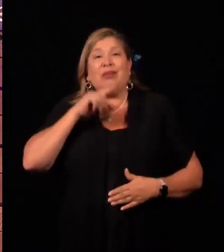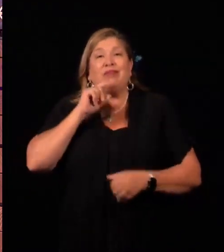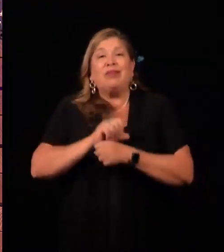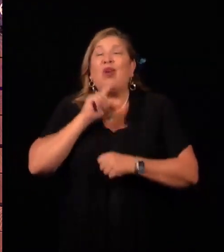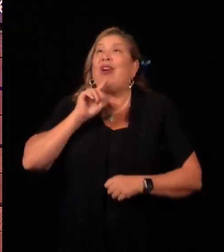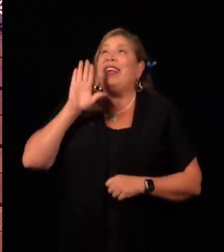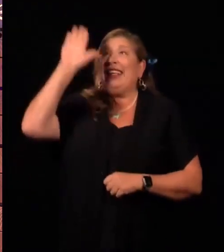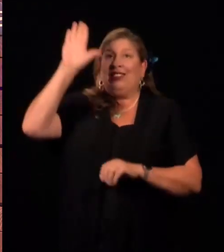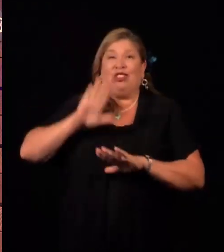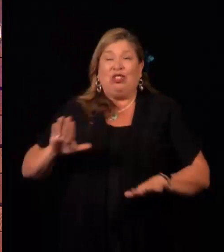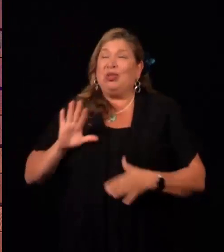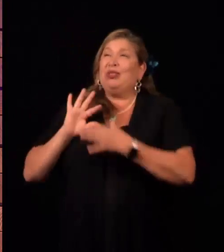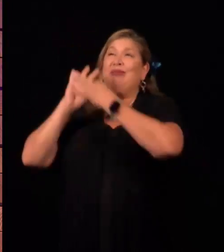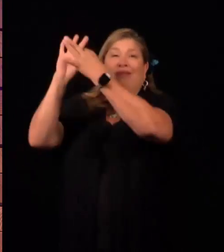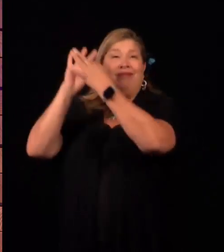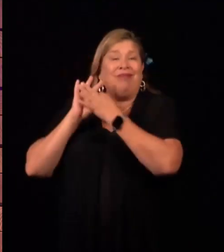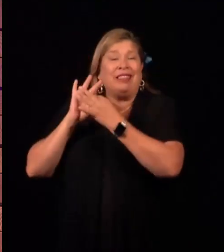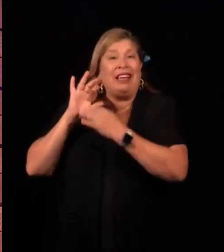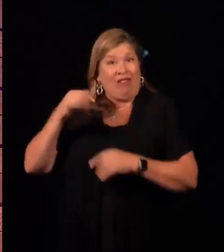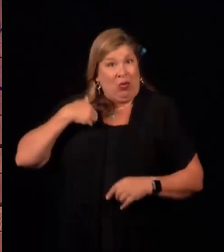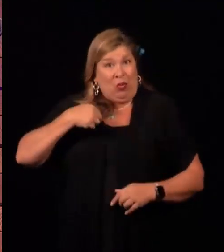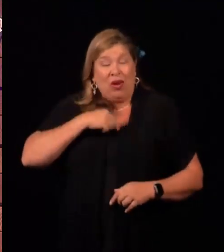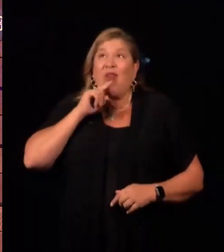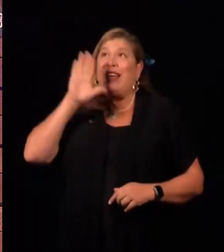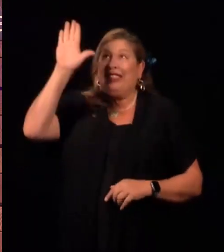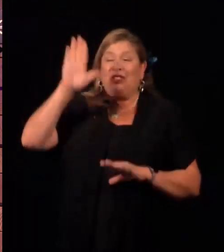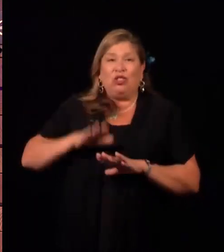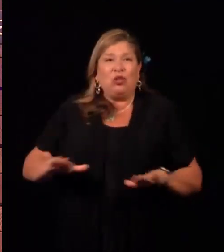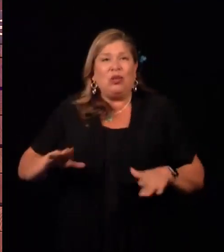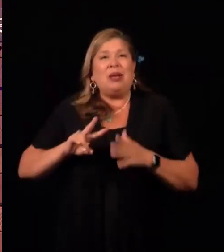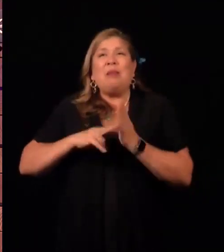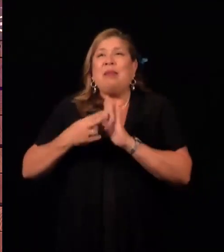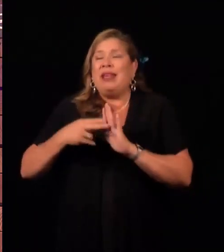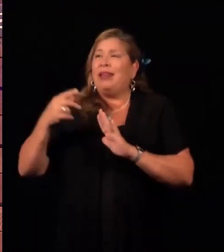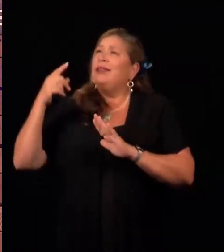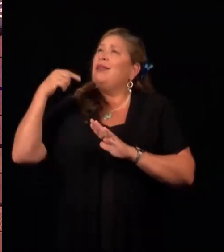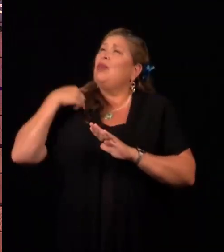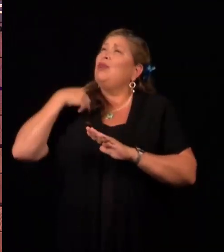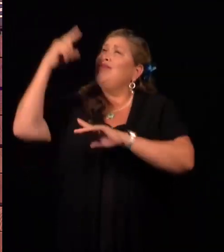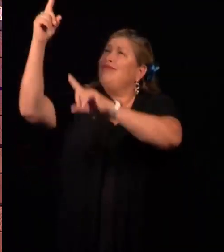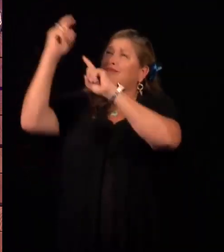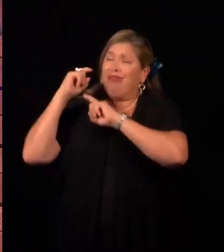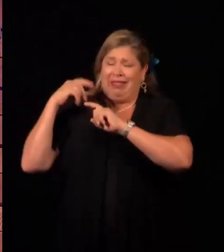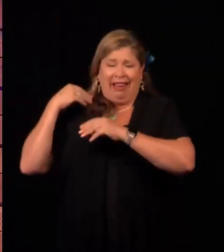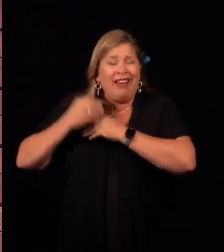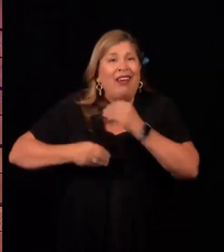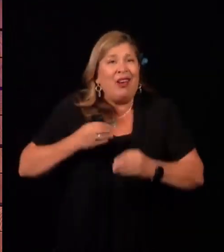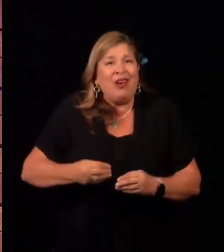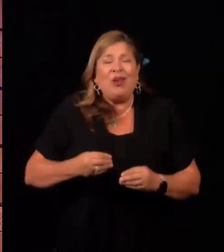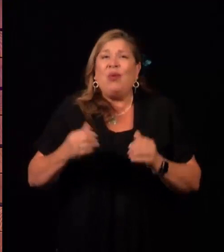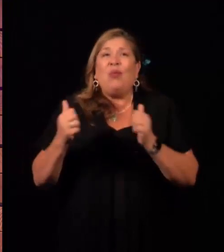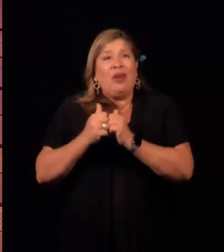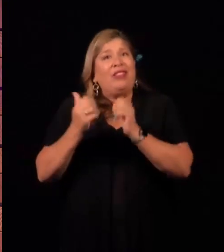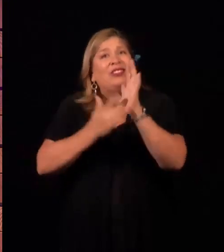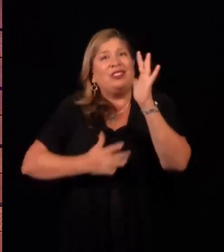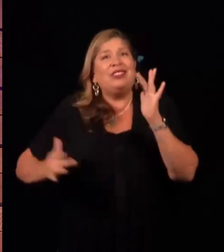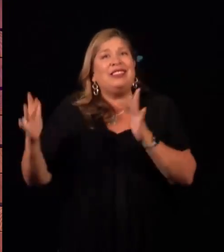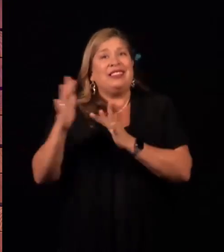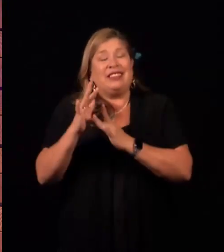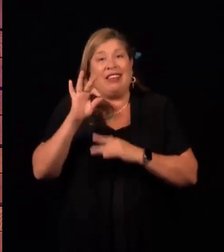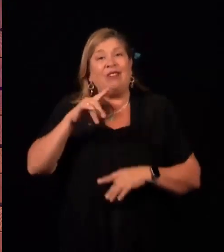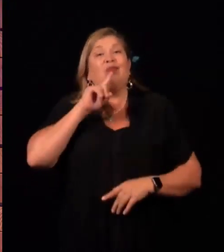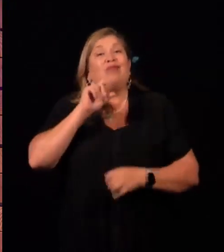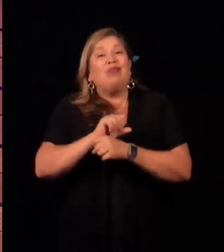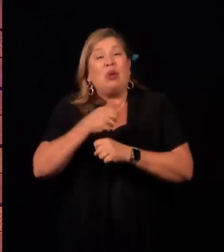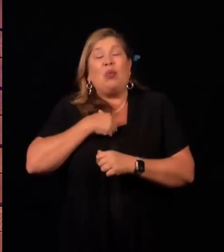children." And then it says that now if we are children, then we are heirs, heirs of God and co-heirs with Christ, if indeed we share